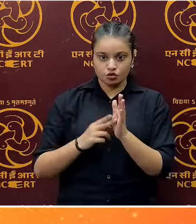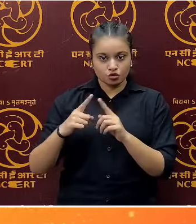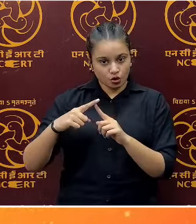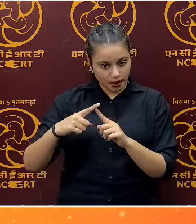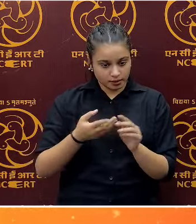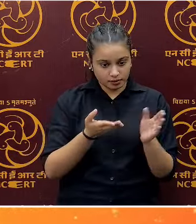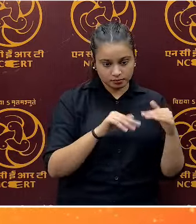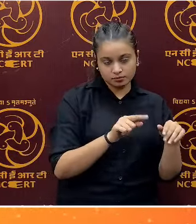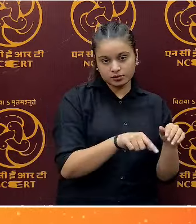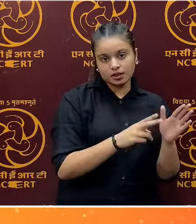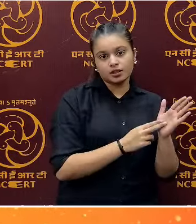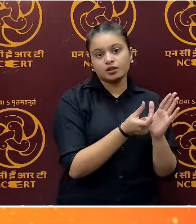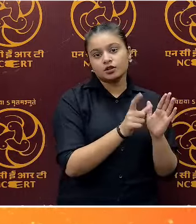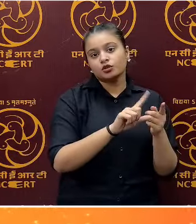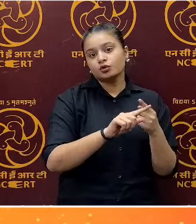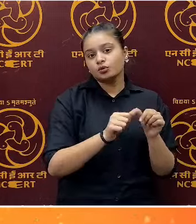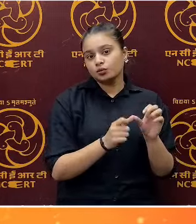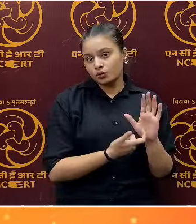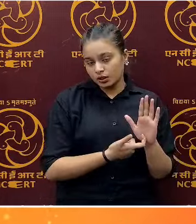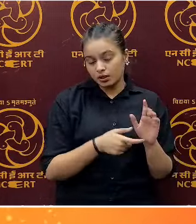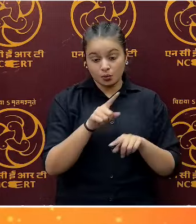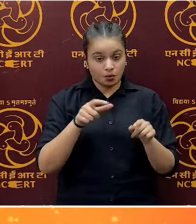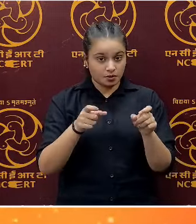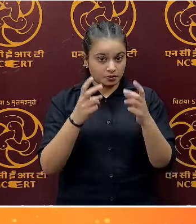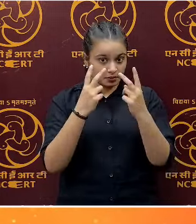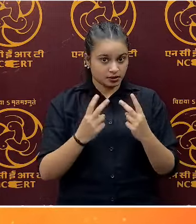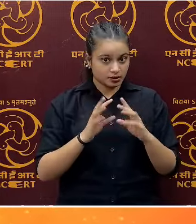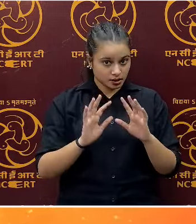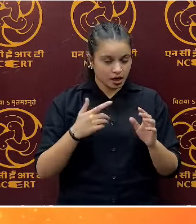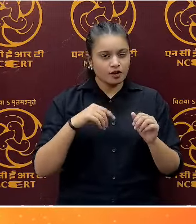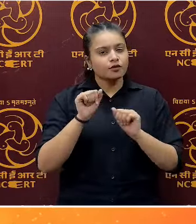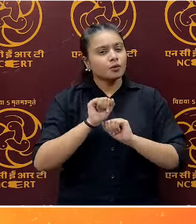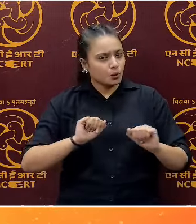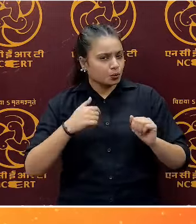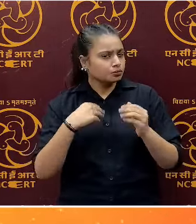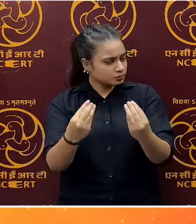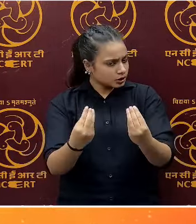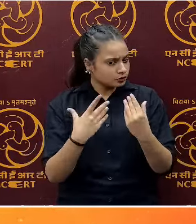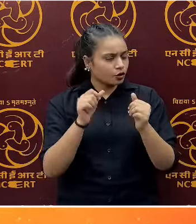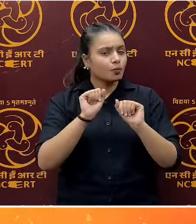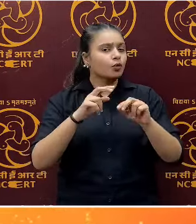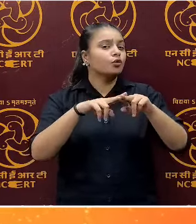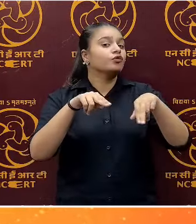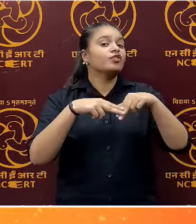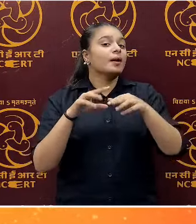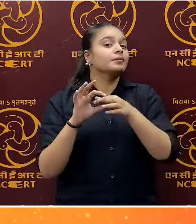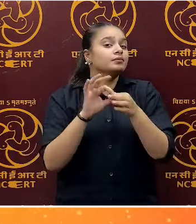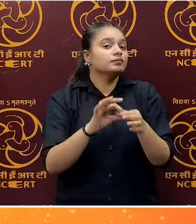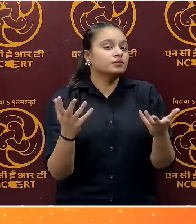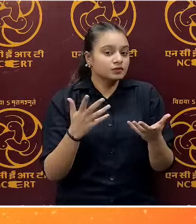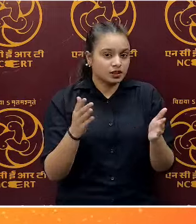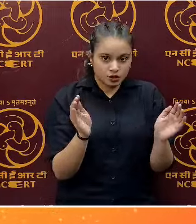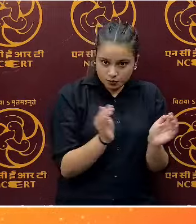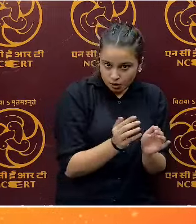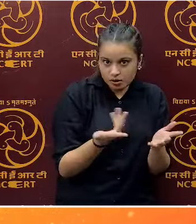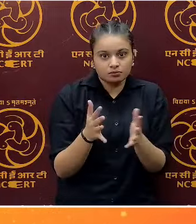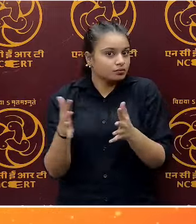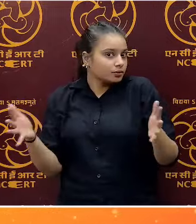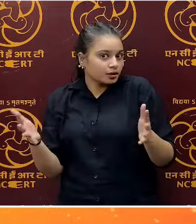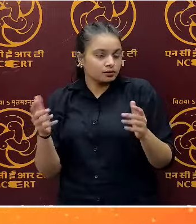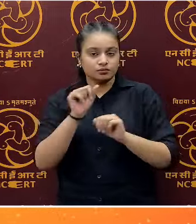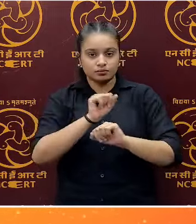is nuclear family. And all those who are watching us right now, why don't you let us know which family do you belong to, joint or nuclear? You